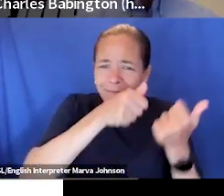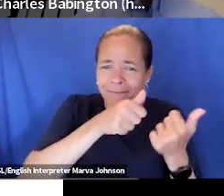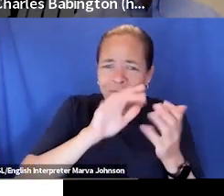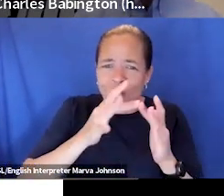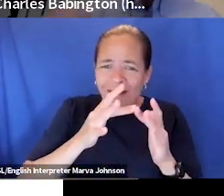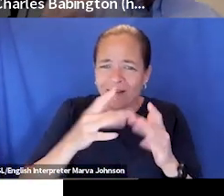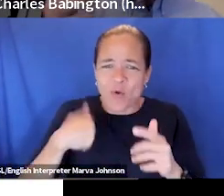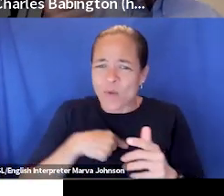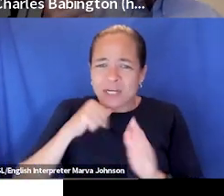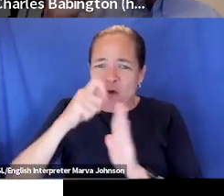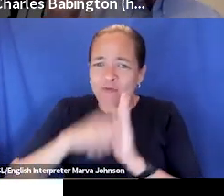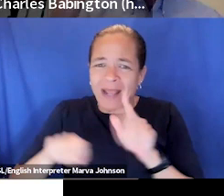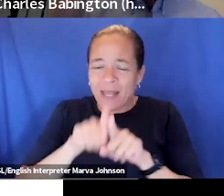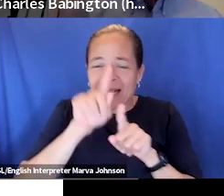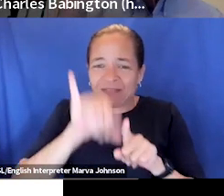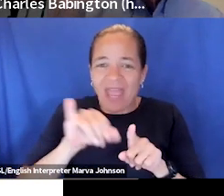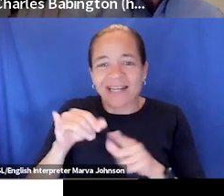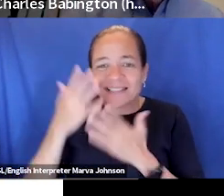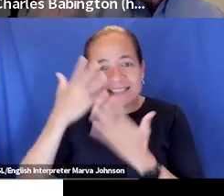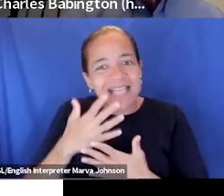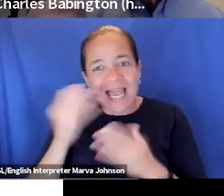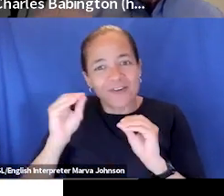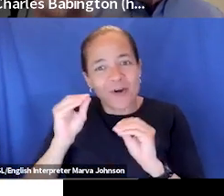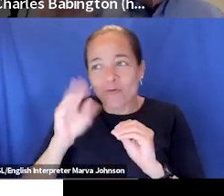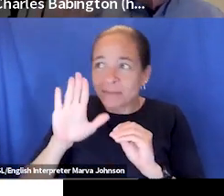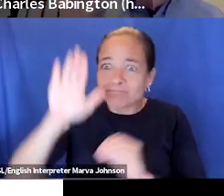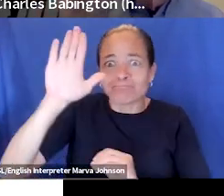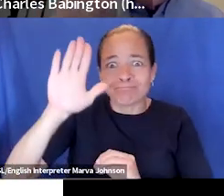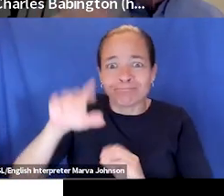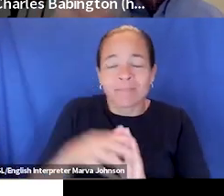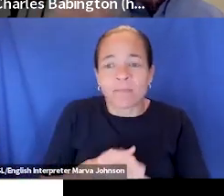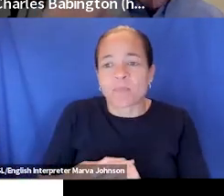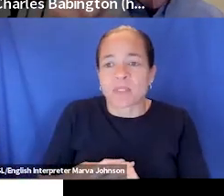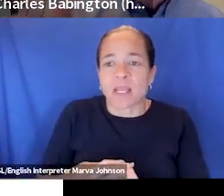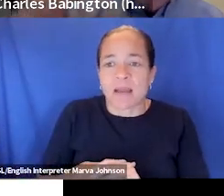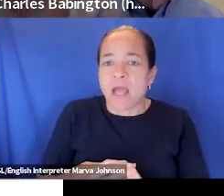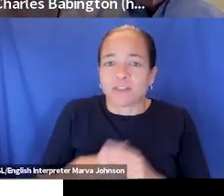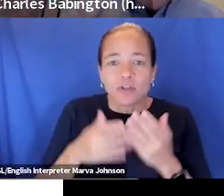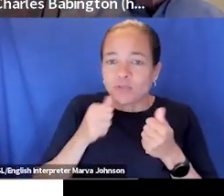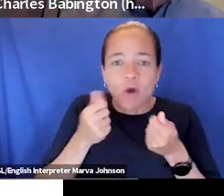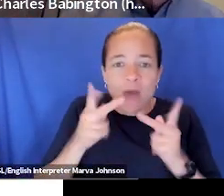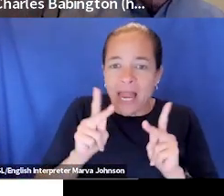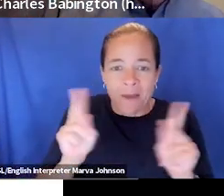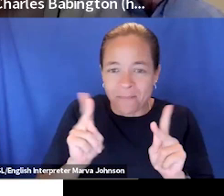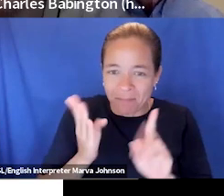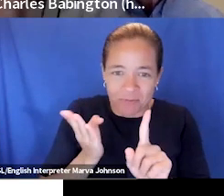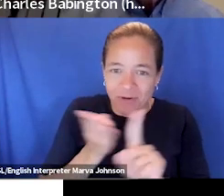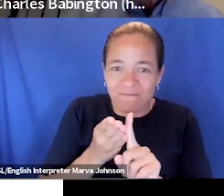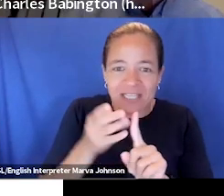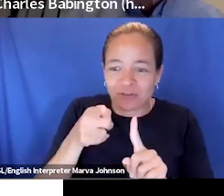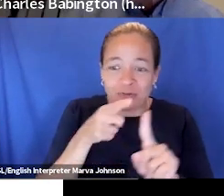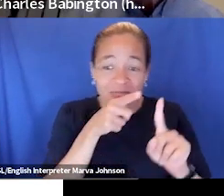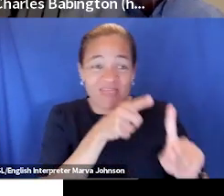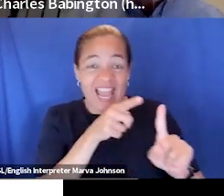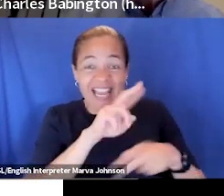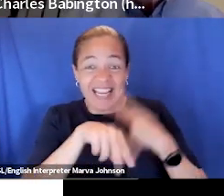better. Don't let anybody convince you that this type of writing with all those big